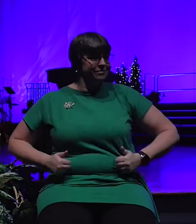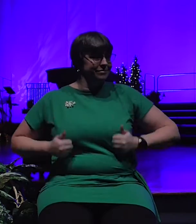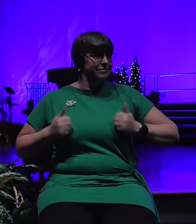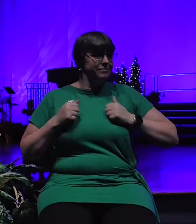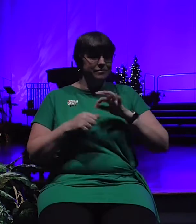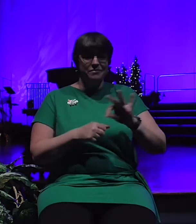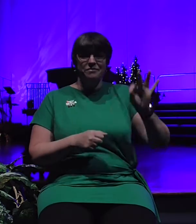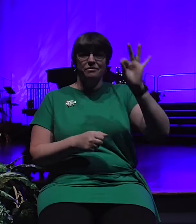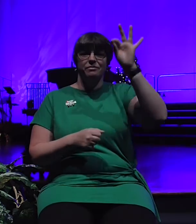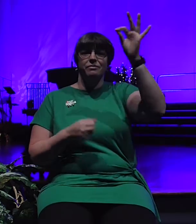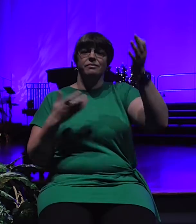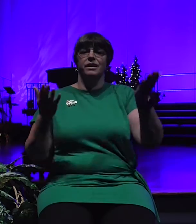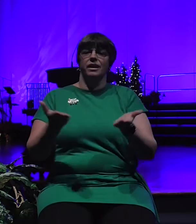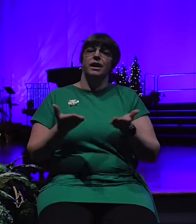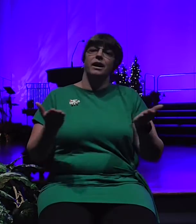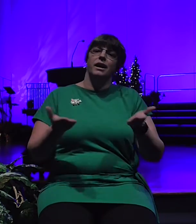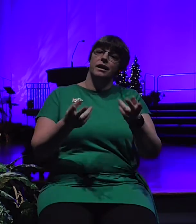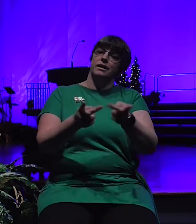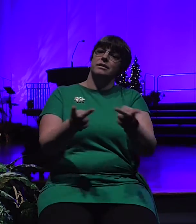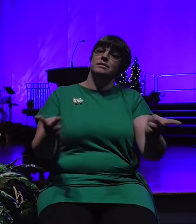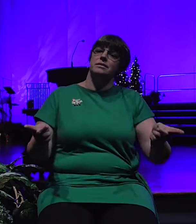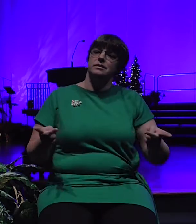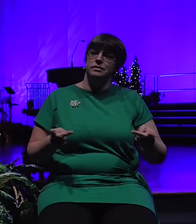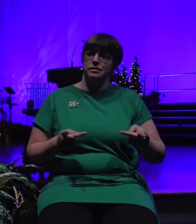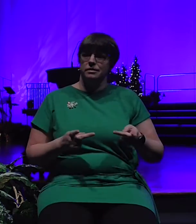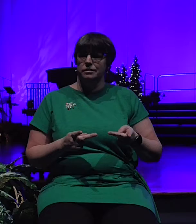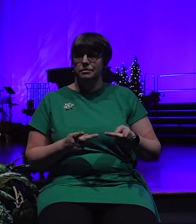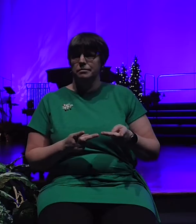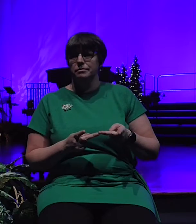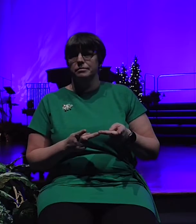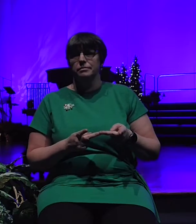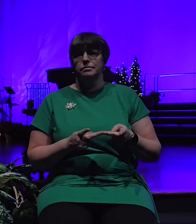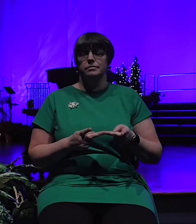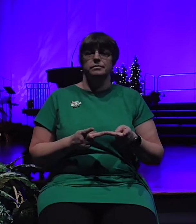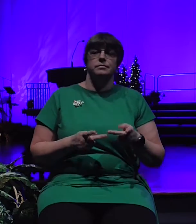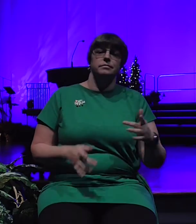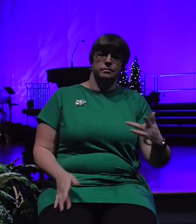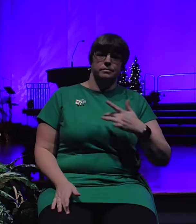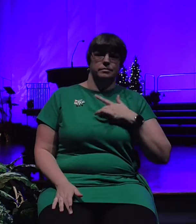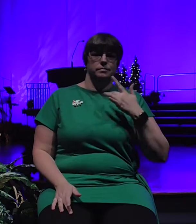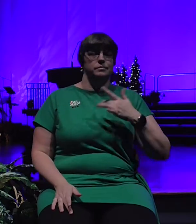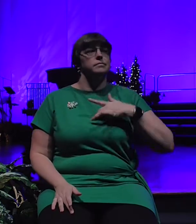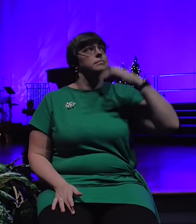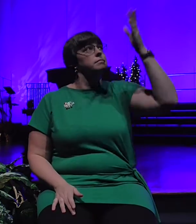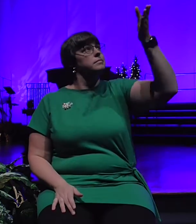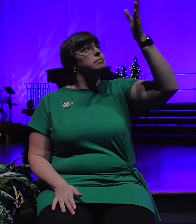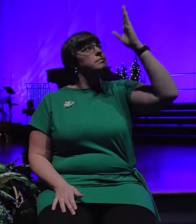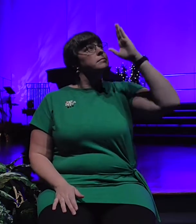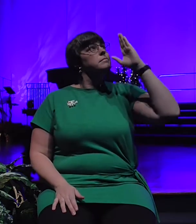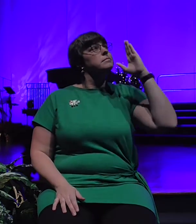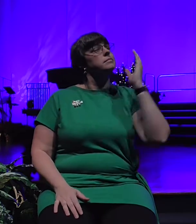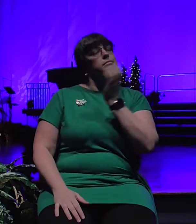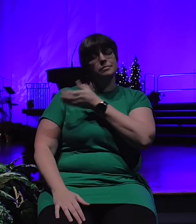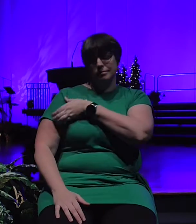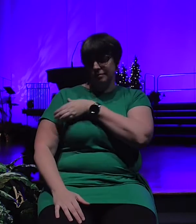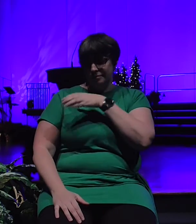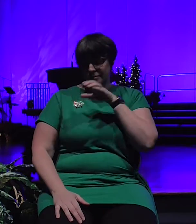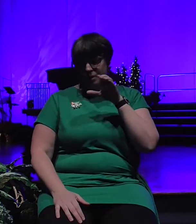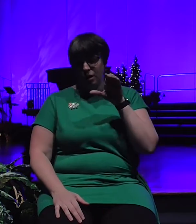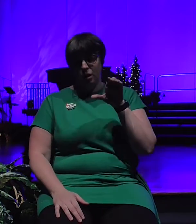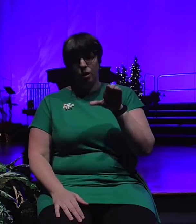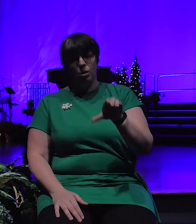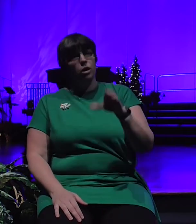Surely the presence of God is in this place. I can feel